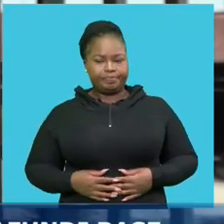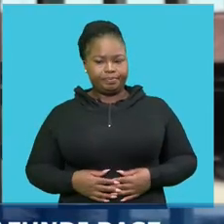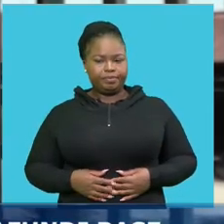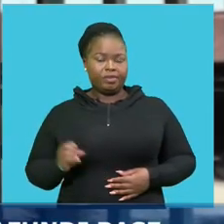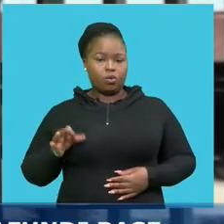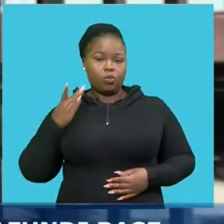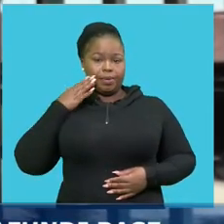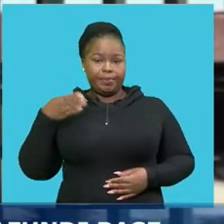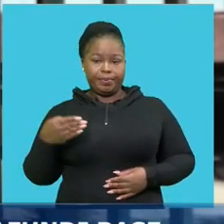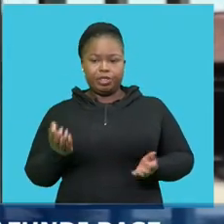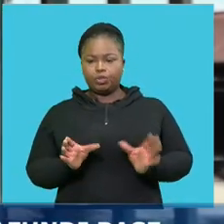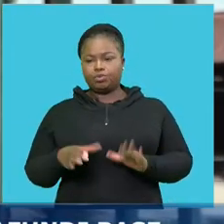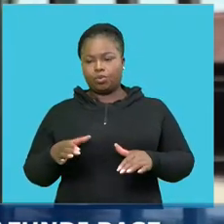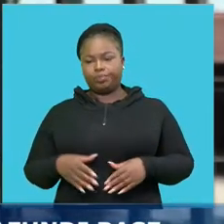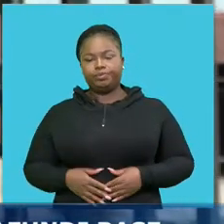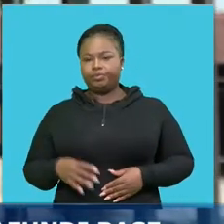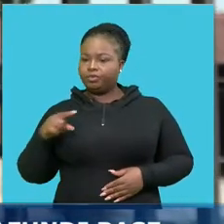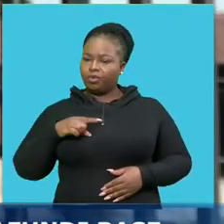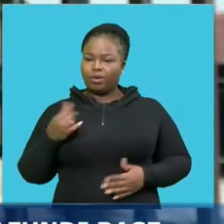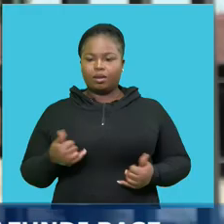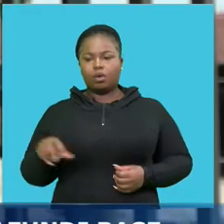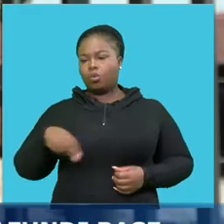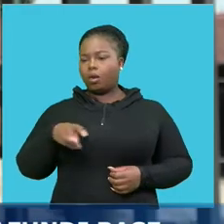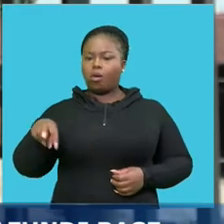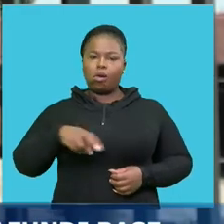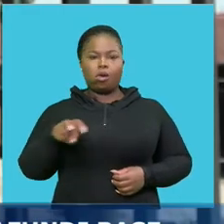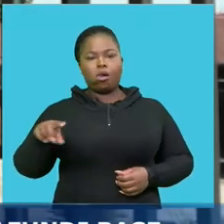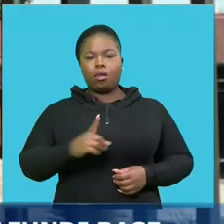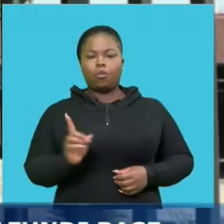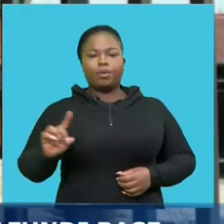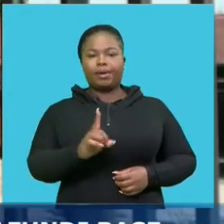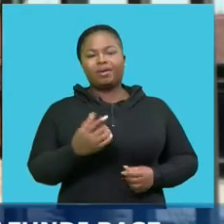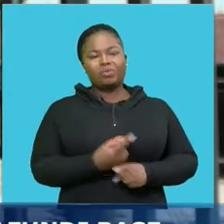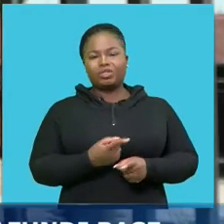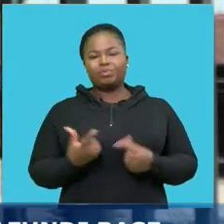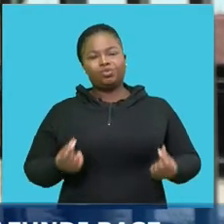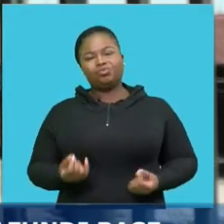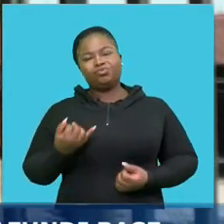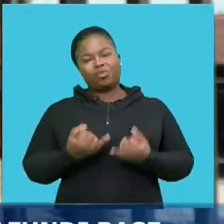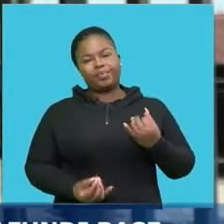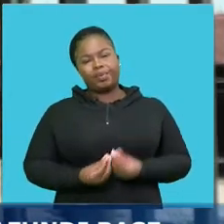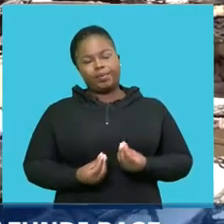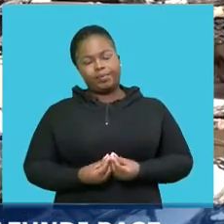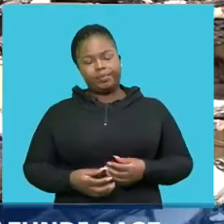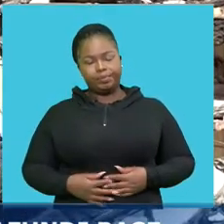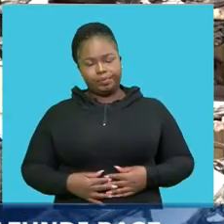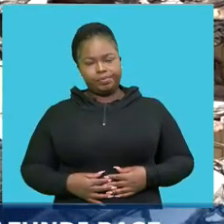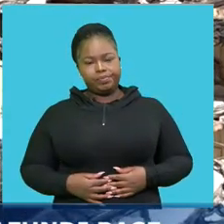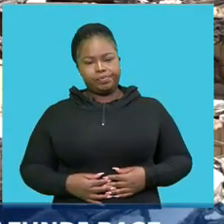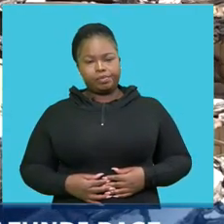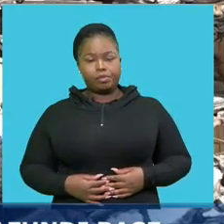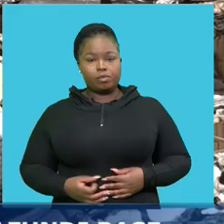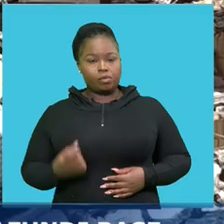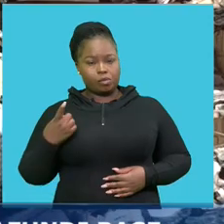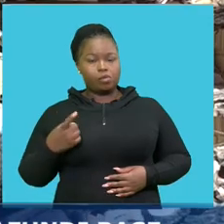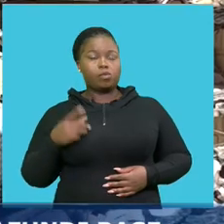not attending their classes, because why then they're roaming around and they're doing wrong things that they're not supposed to do. Omunye ke futhi